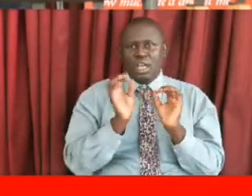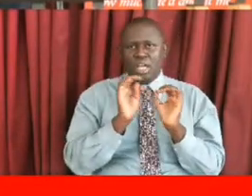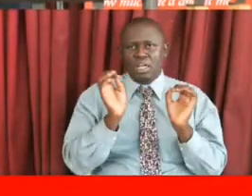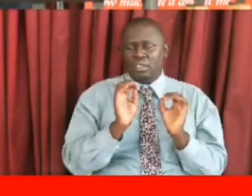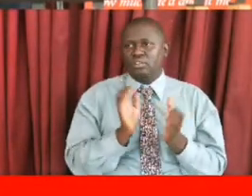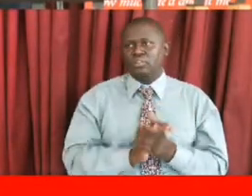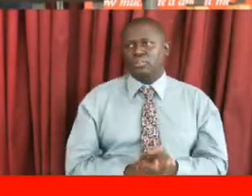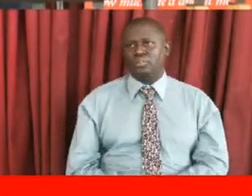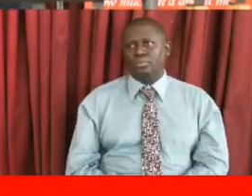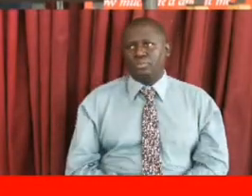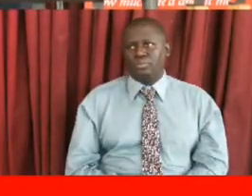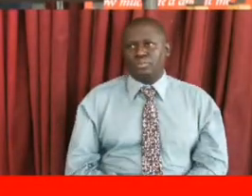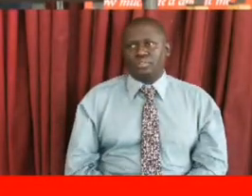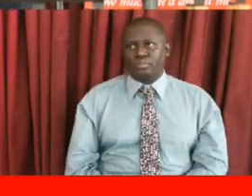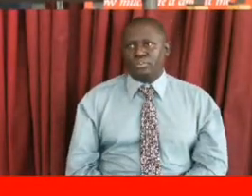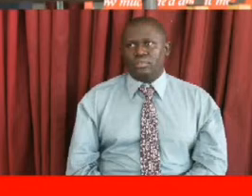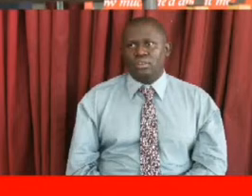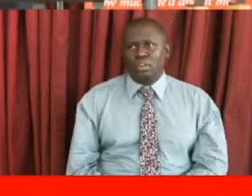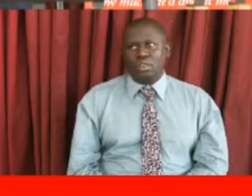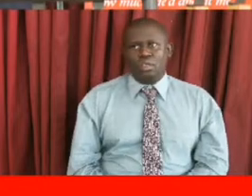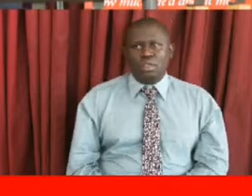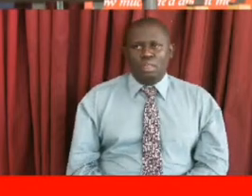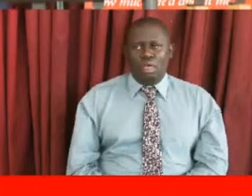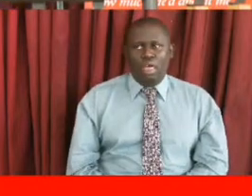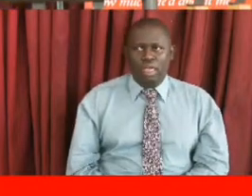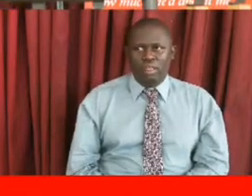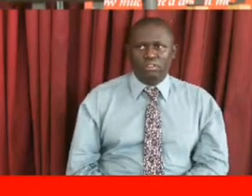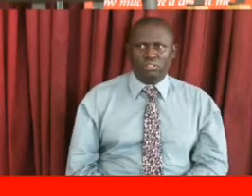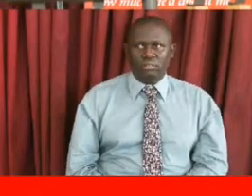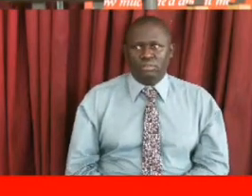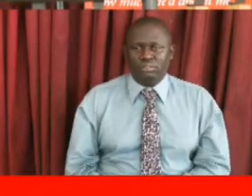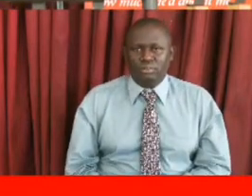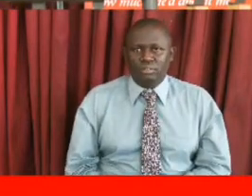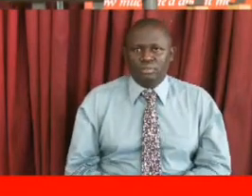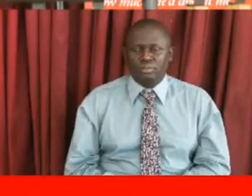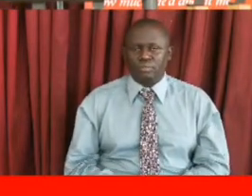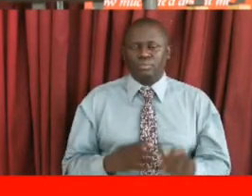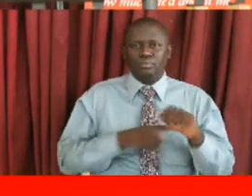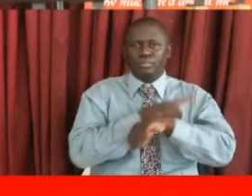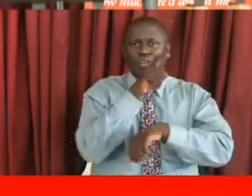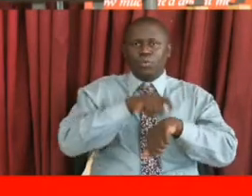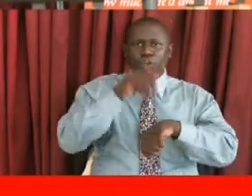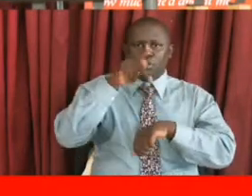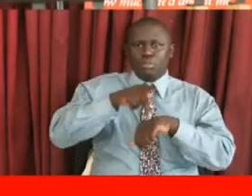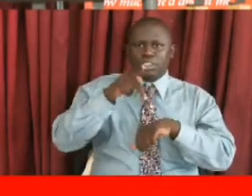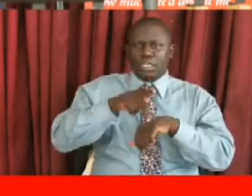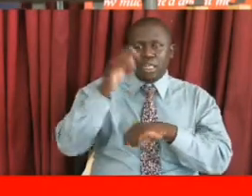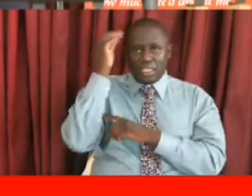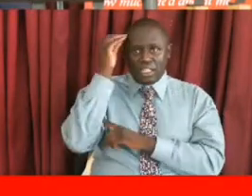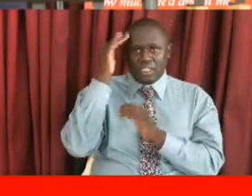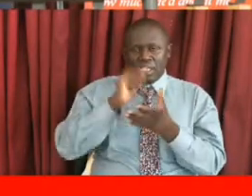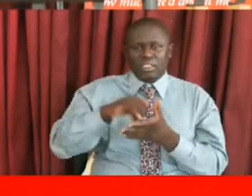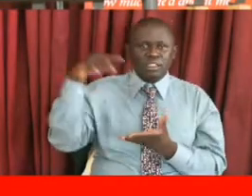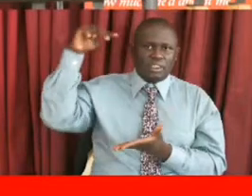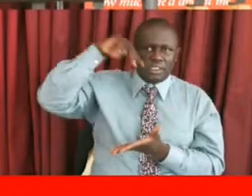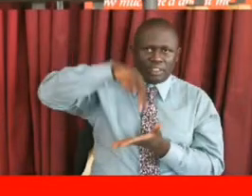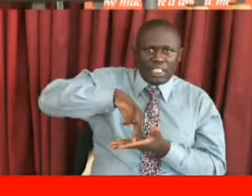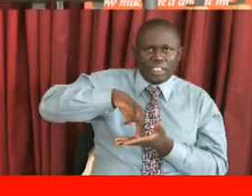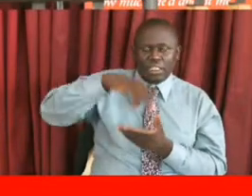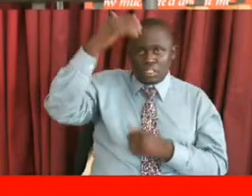that that's right amen when Peter realized that he's standing in the presence of God